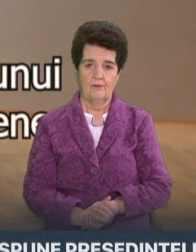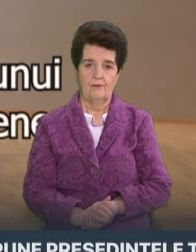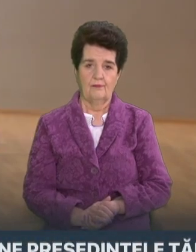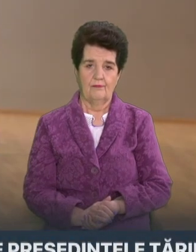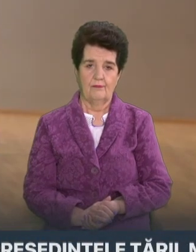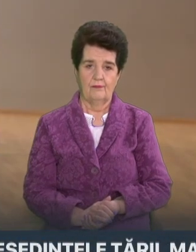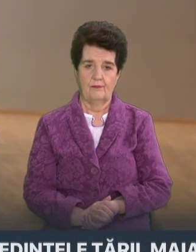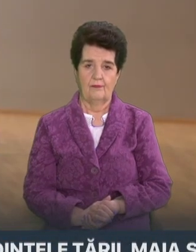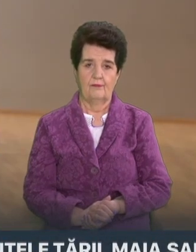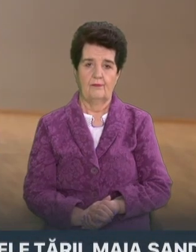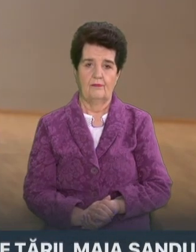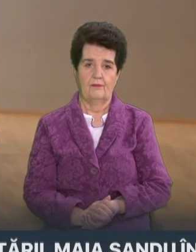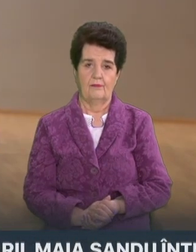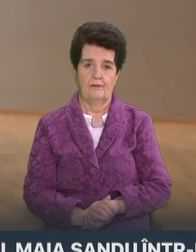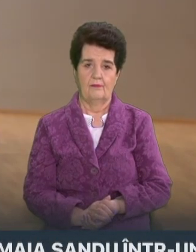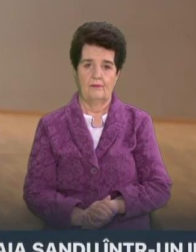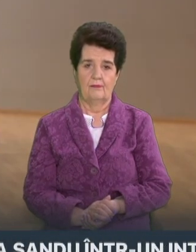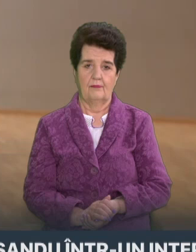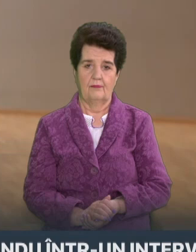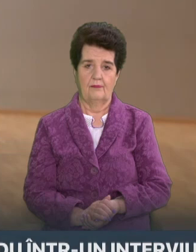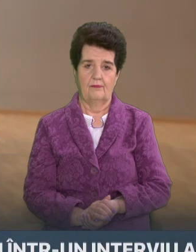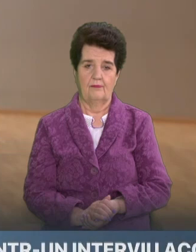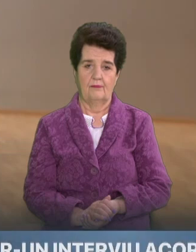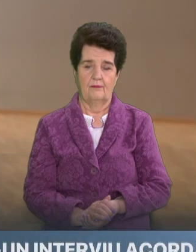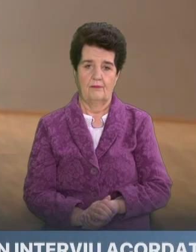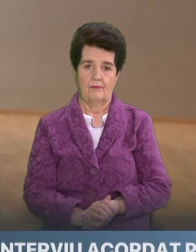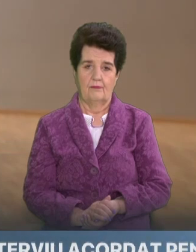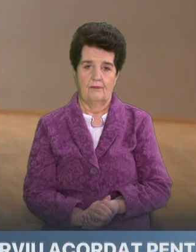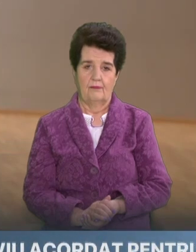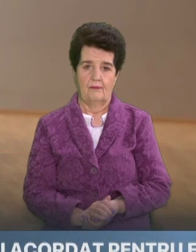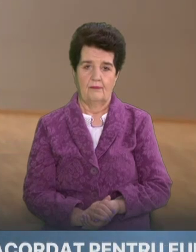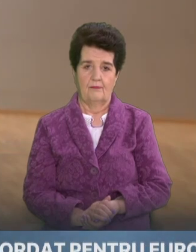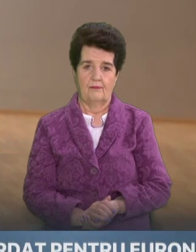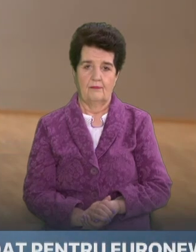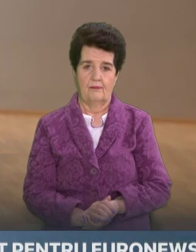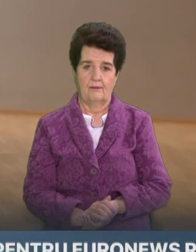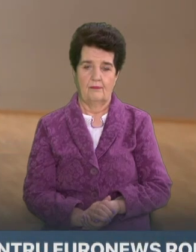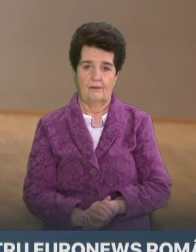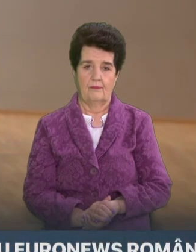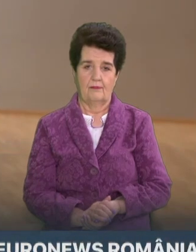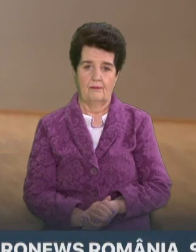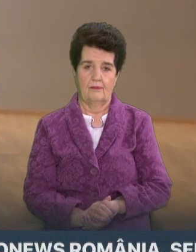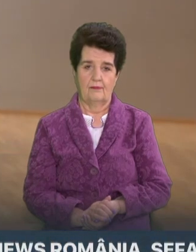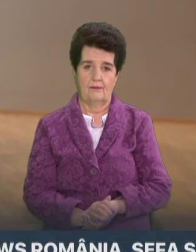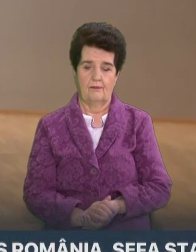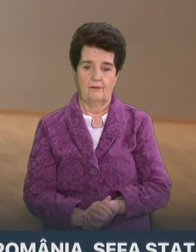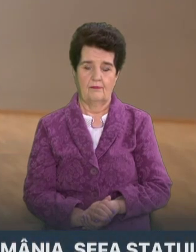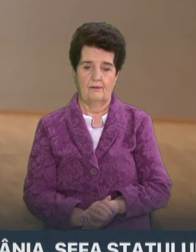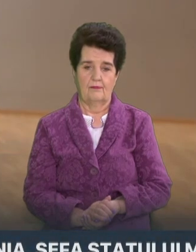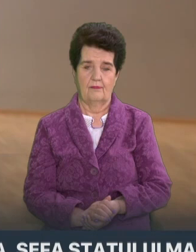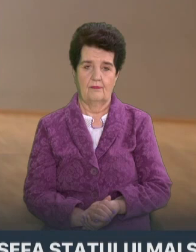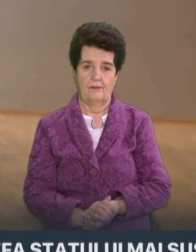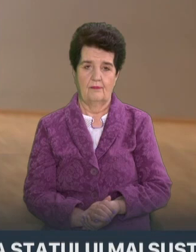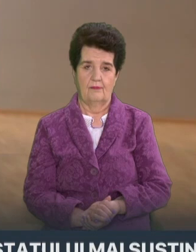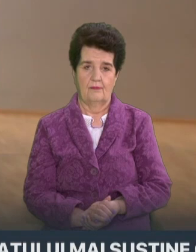European Union, this sanctions regime was launched. So I hope that these listings will be adopted as